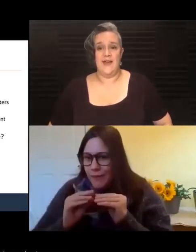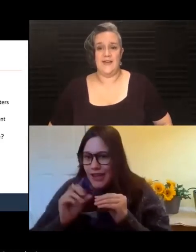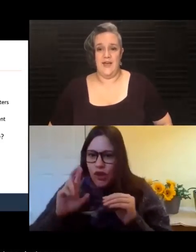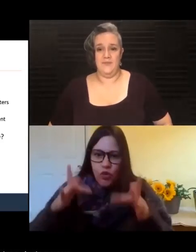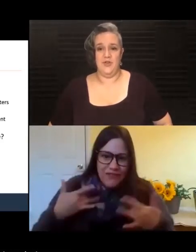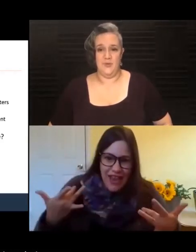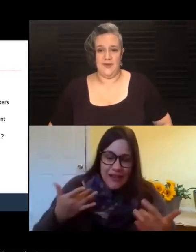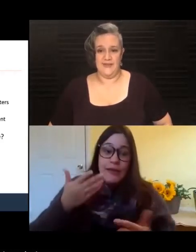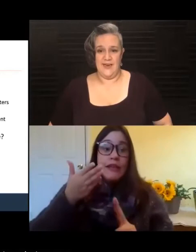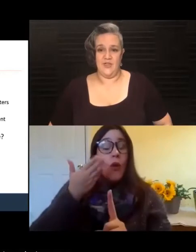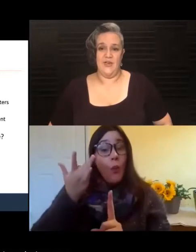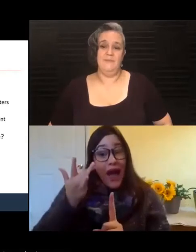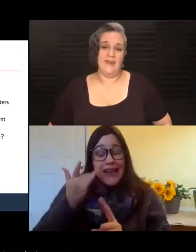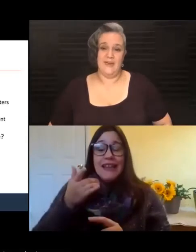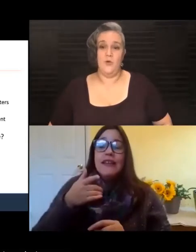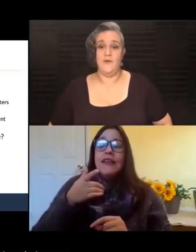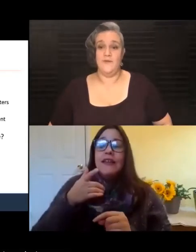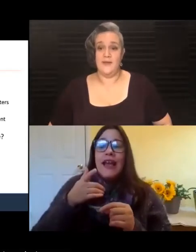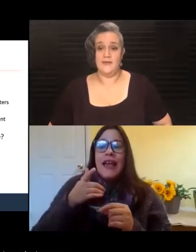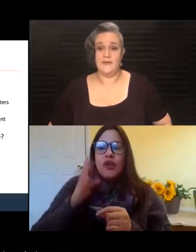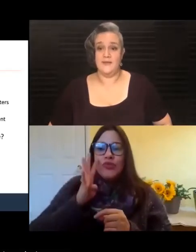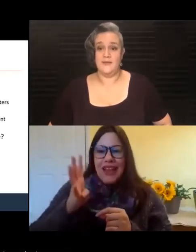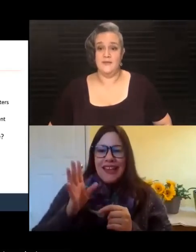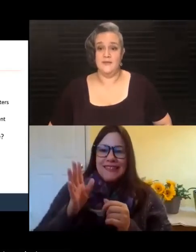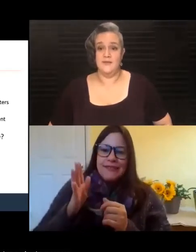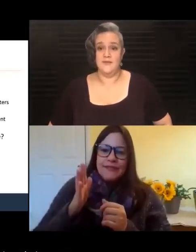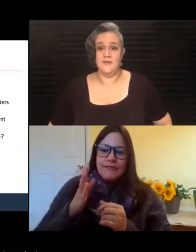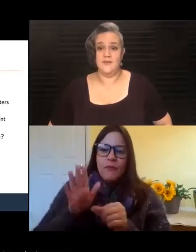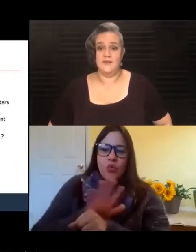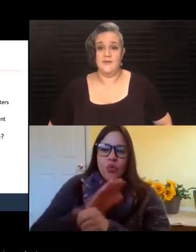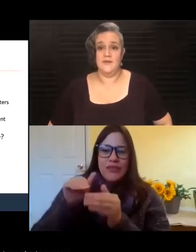the chat time during your presentation, meeting, or event.